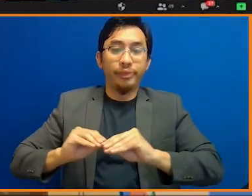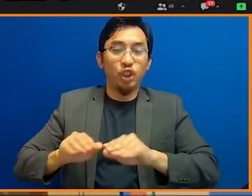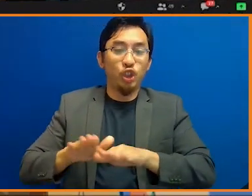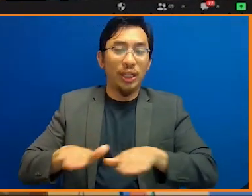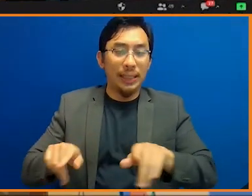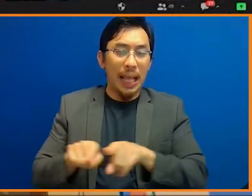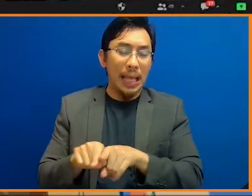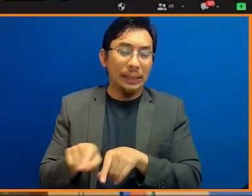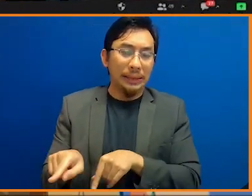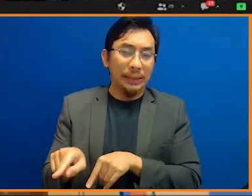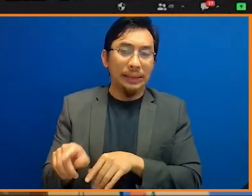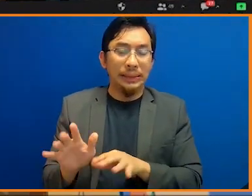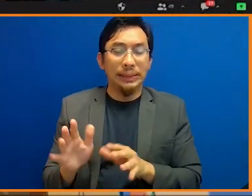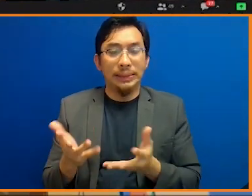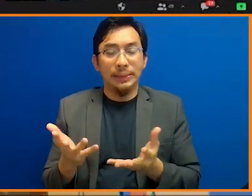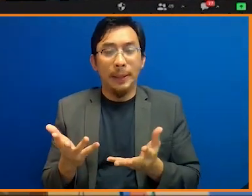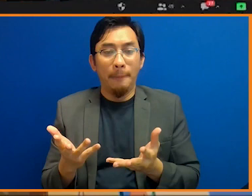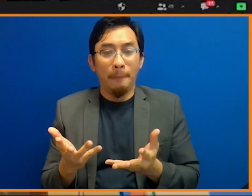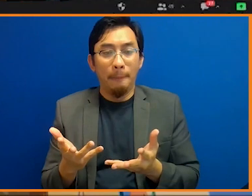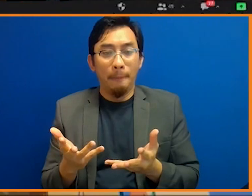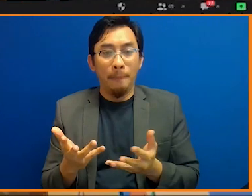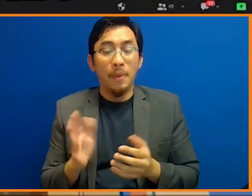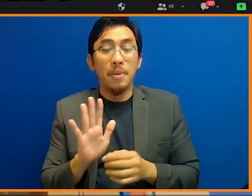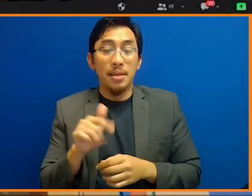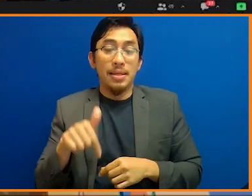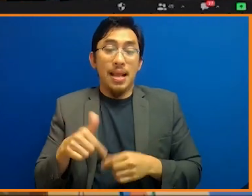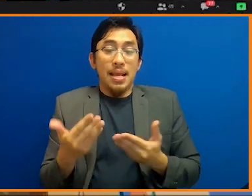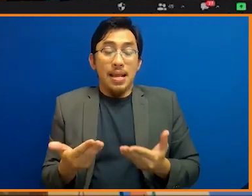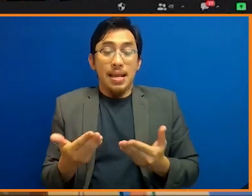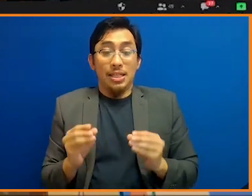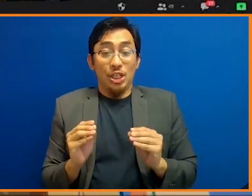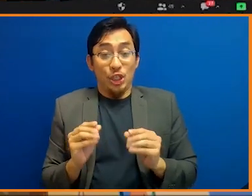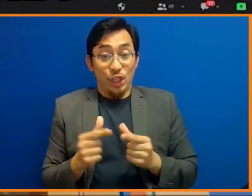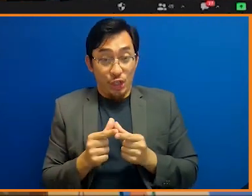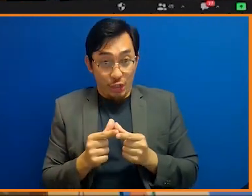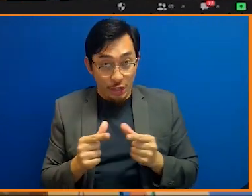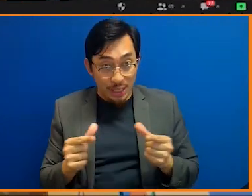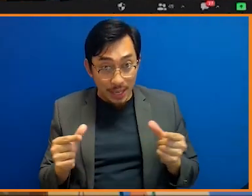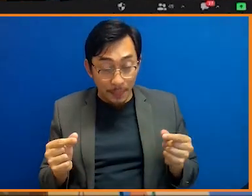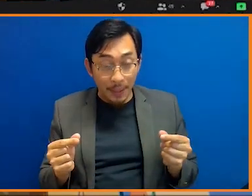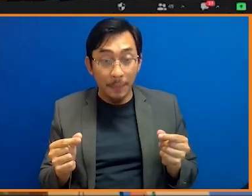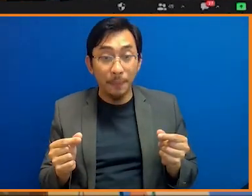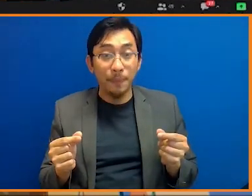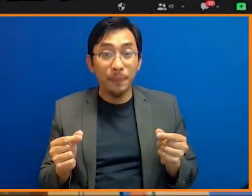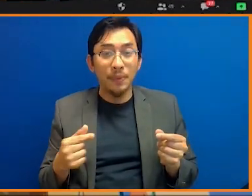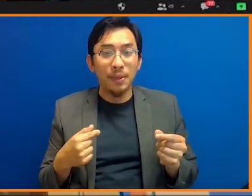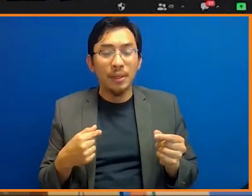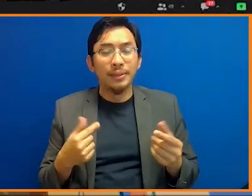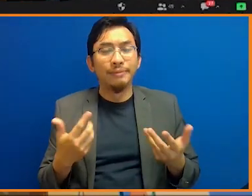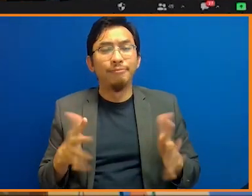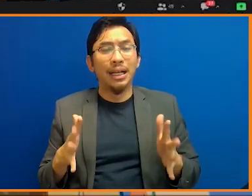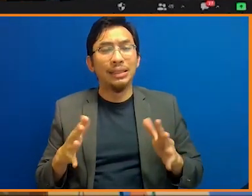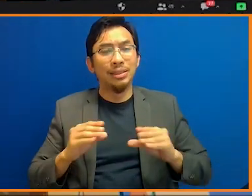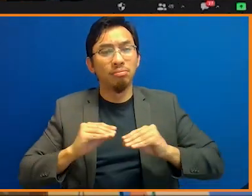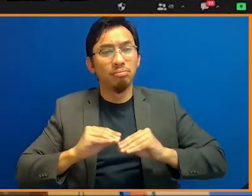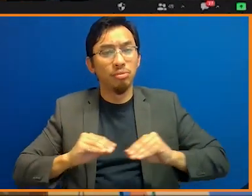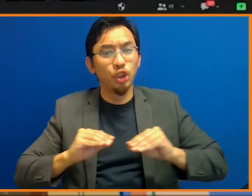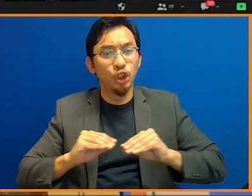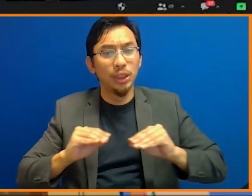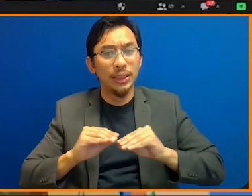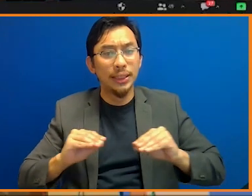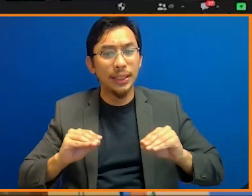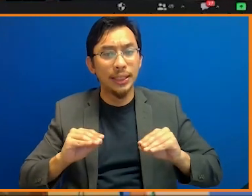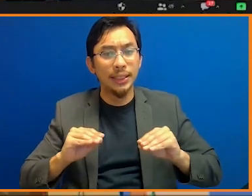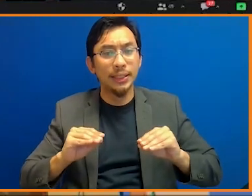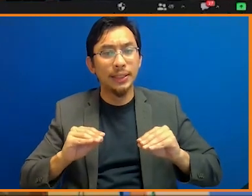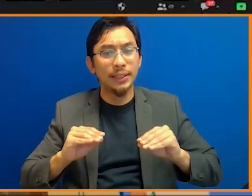teaching children even like that young. And for Japan, we have